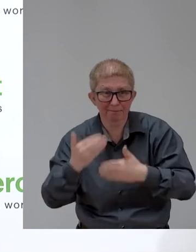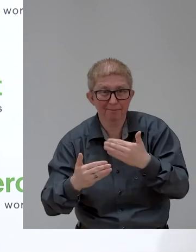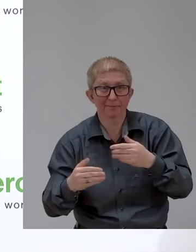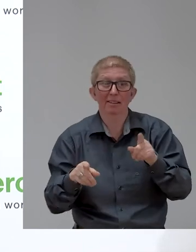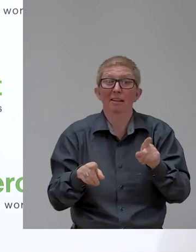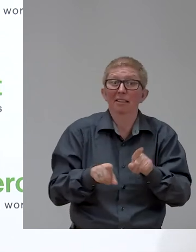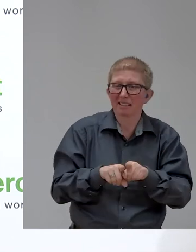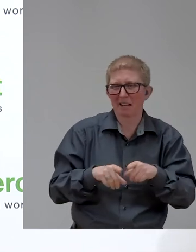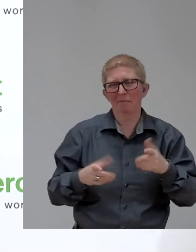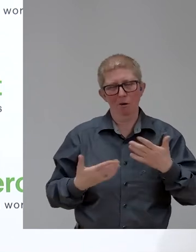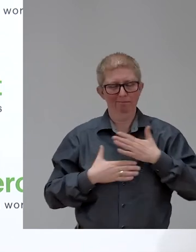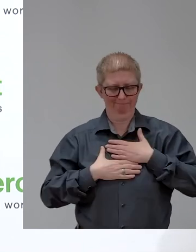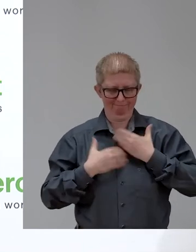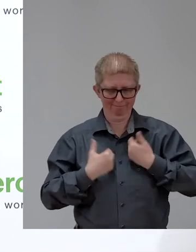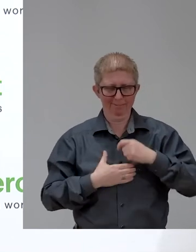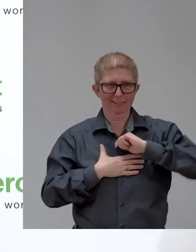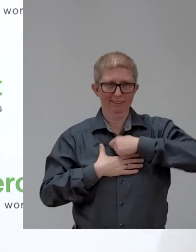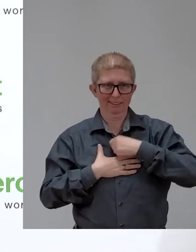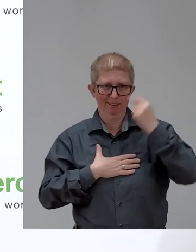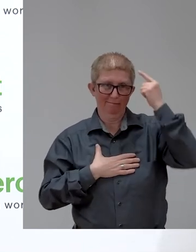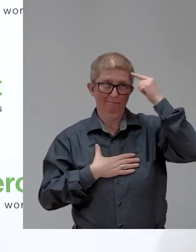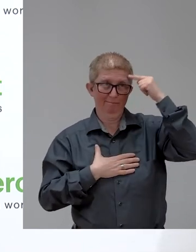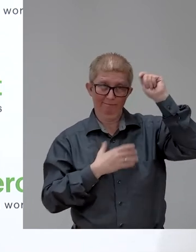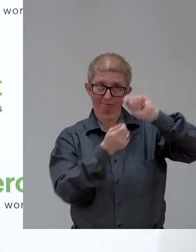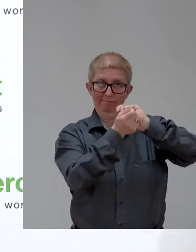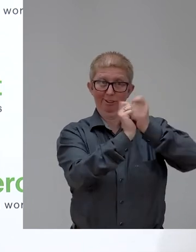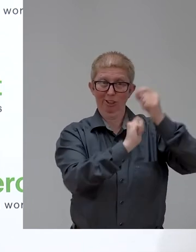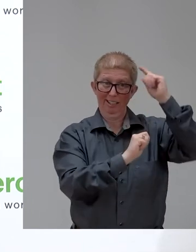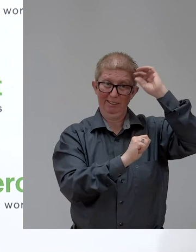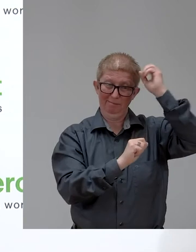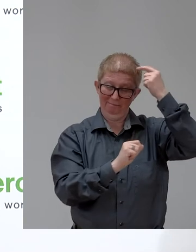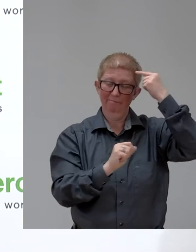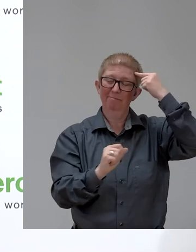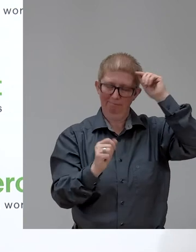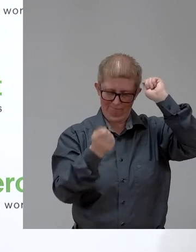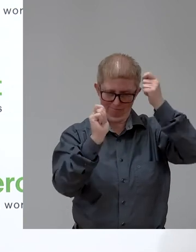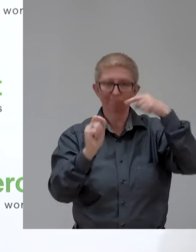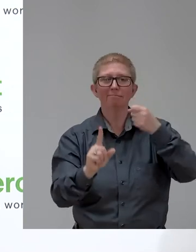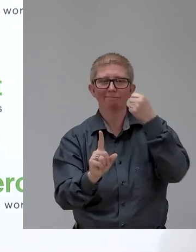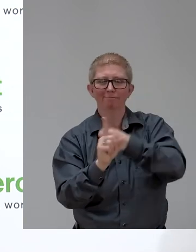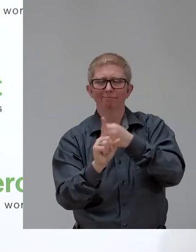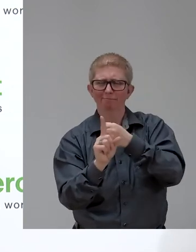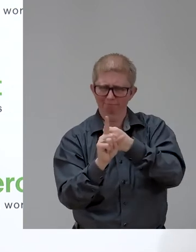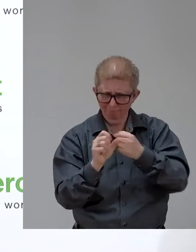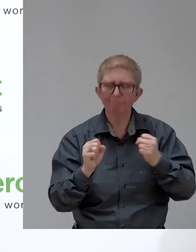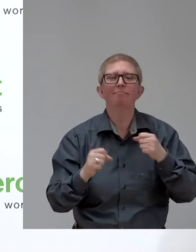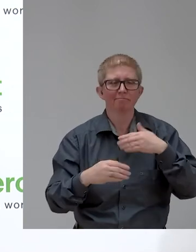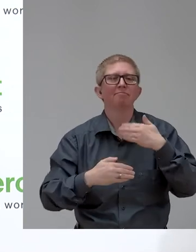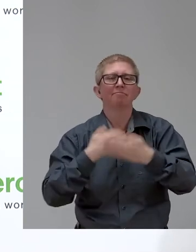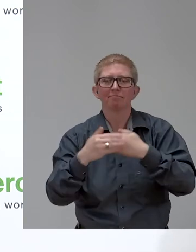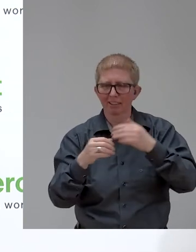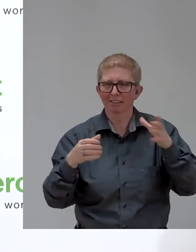extremely complicated journey, but that's the one we all aim for. We will focus the discussion now